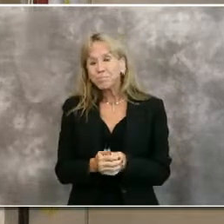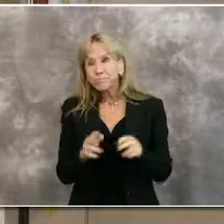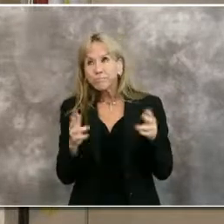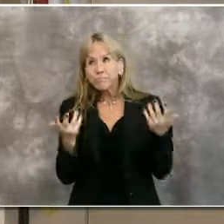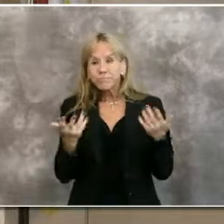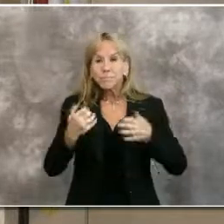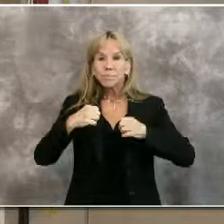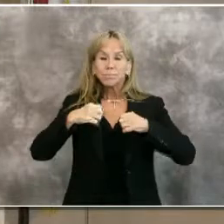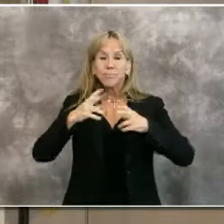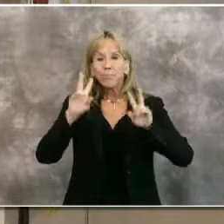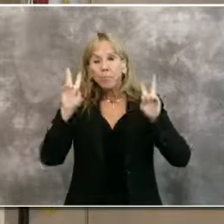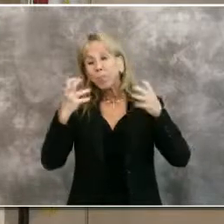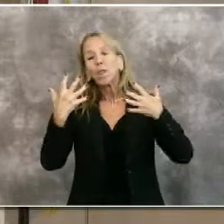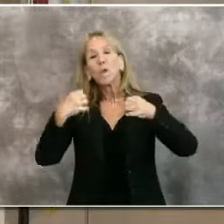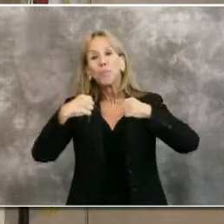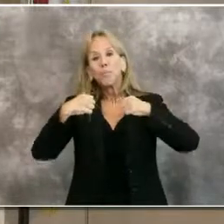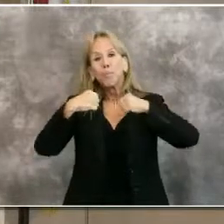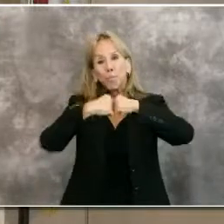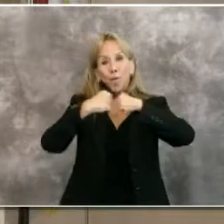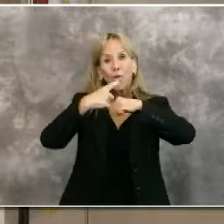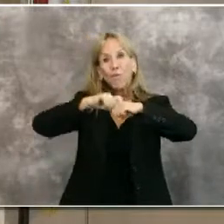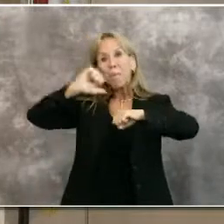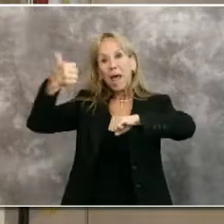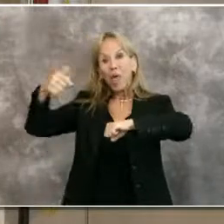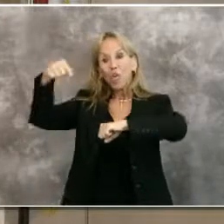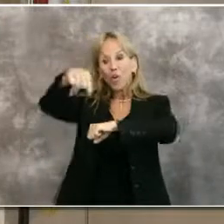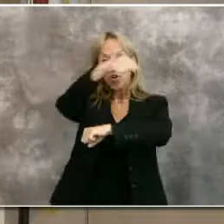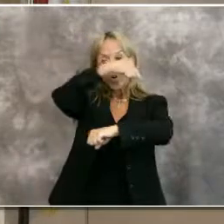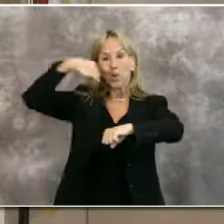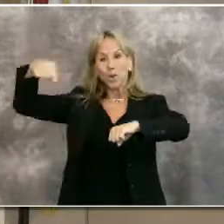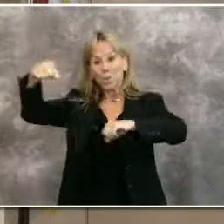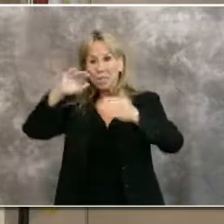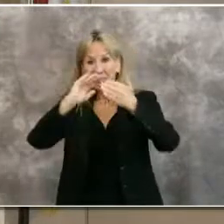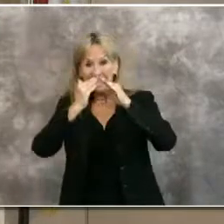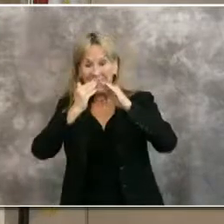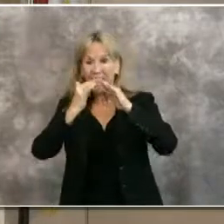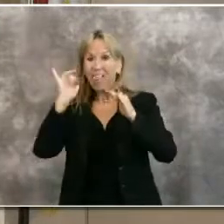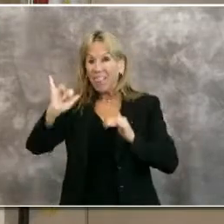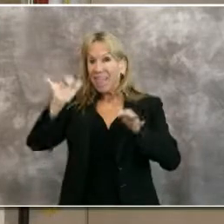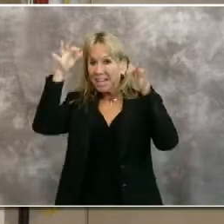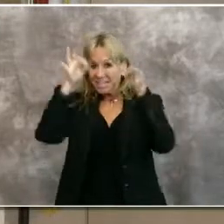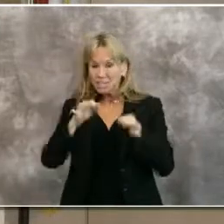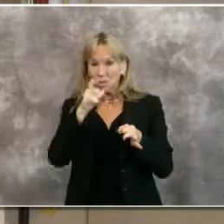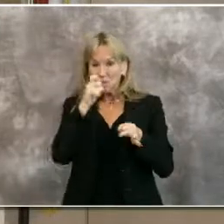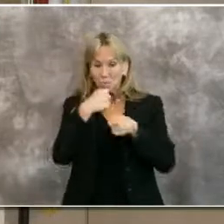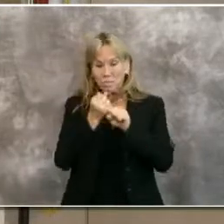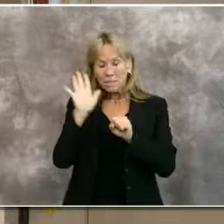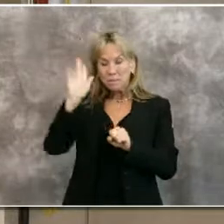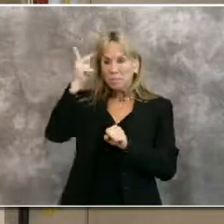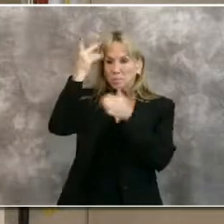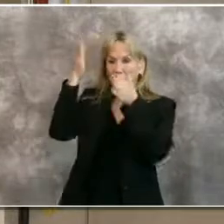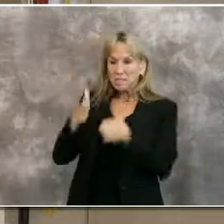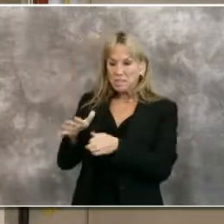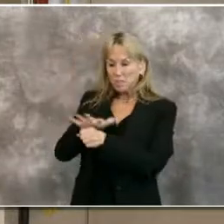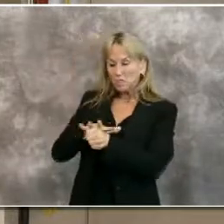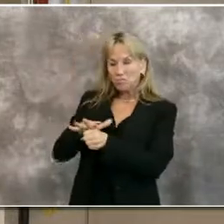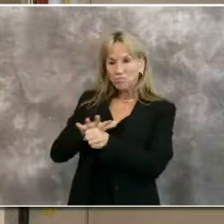quote-unquote borders from other jurisdictions, that's a political decision that will be made